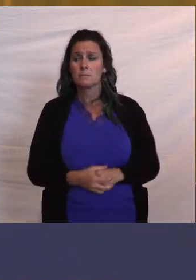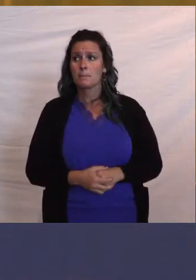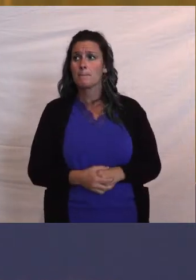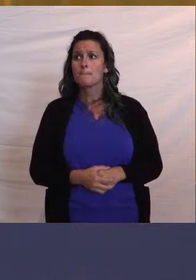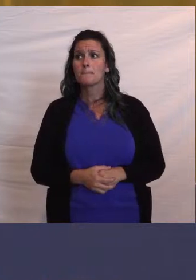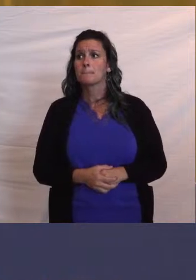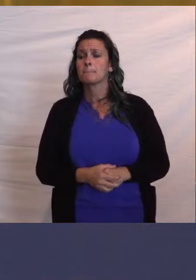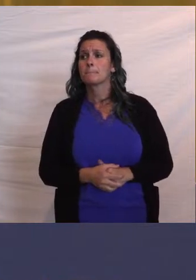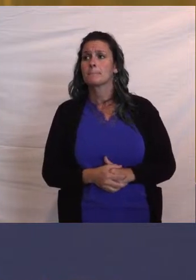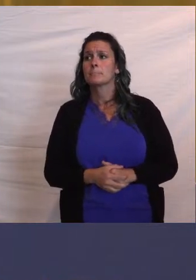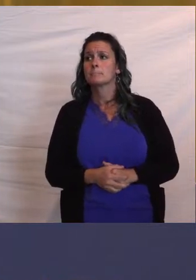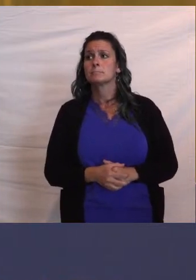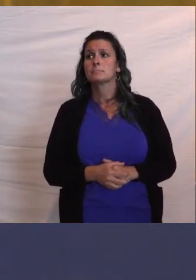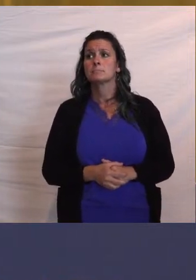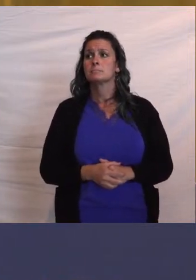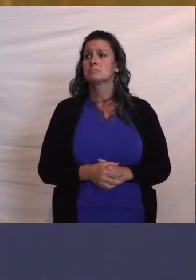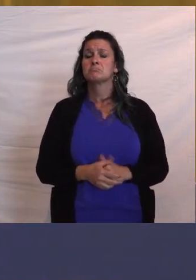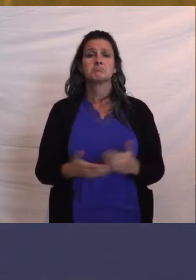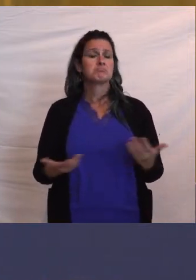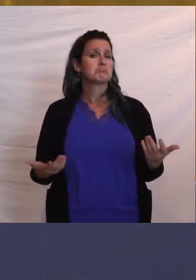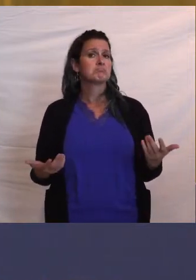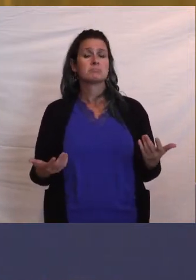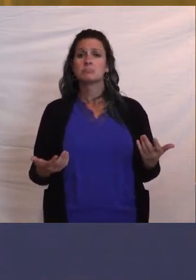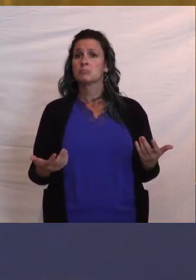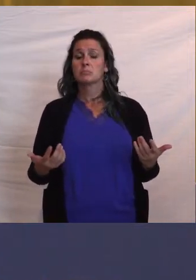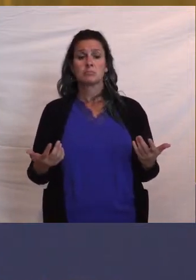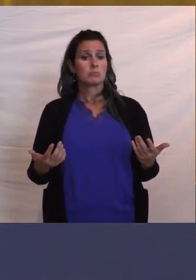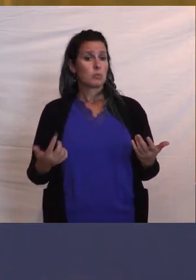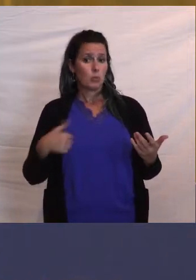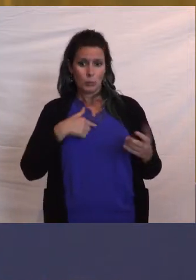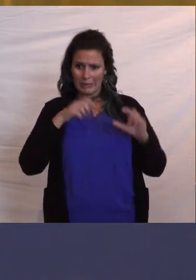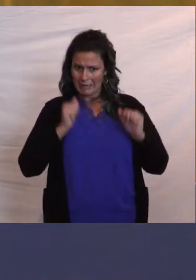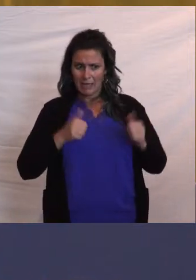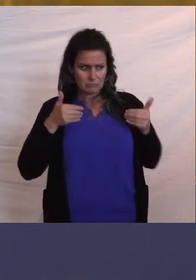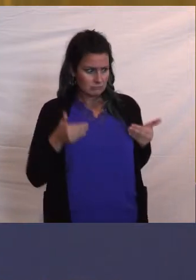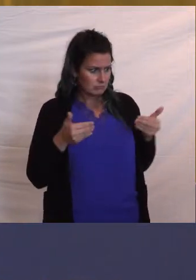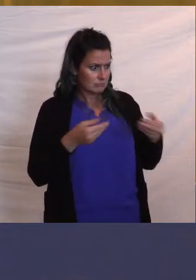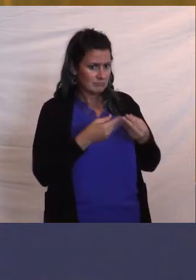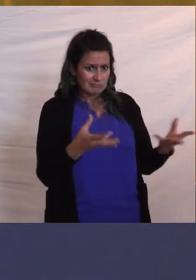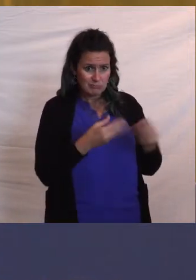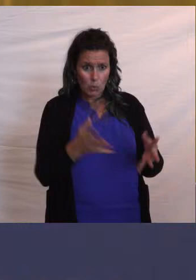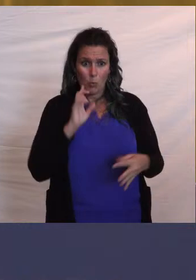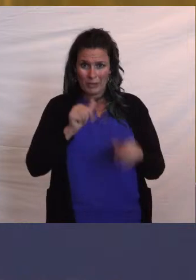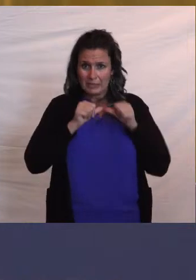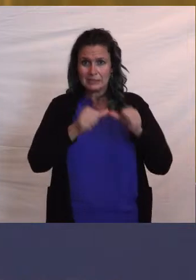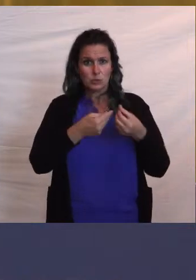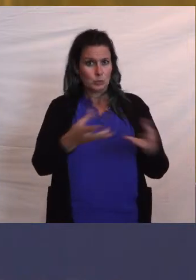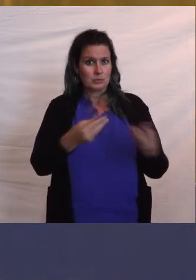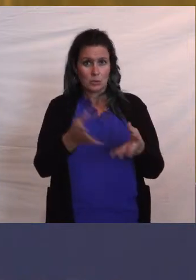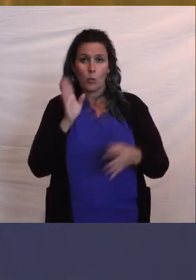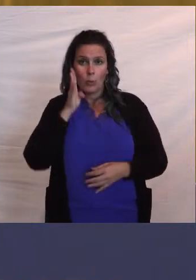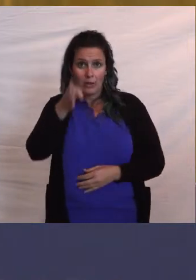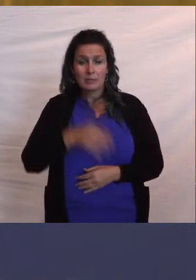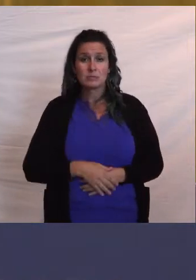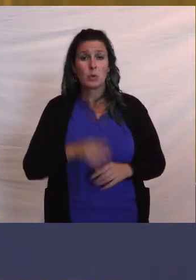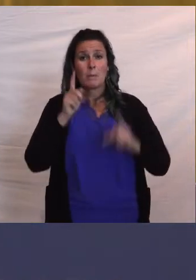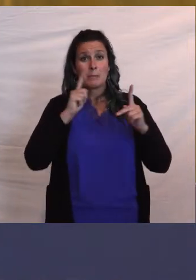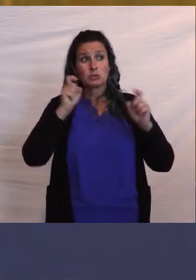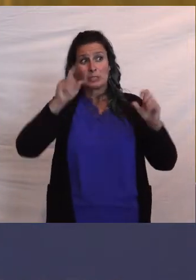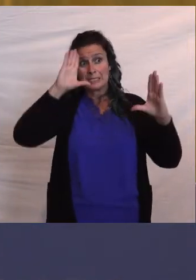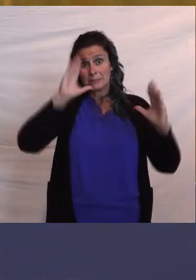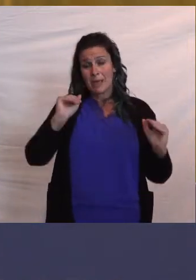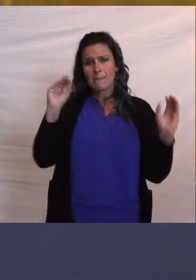there's no holding back, assuming we can do that, and we continue to do that. And my guess is folks should expect